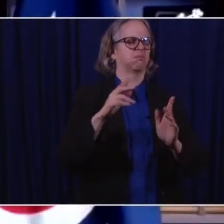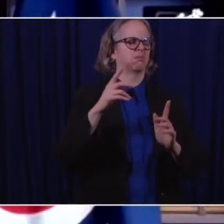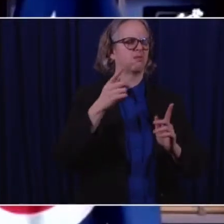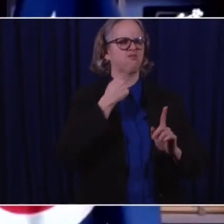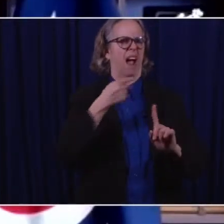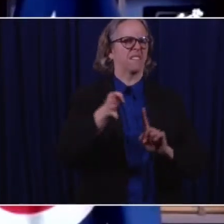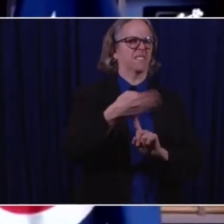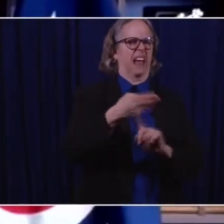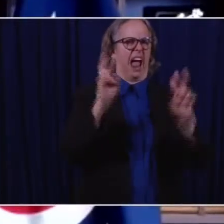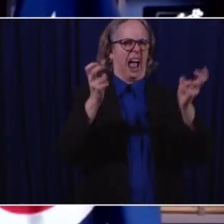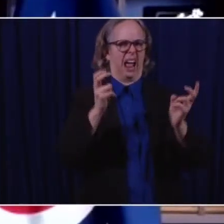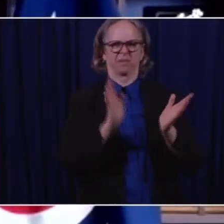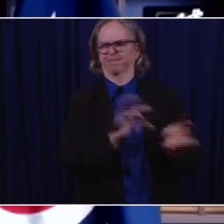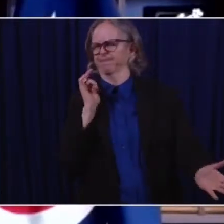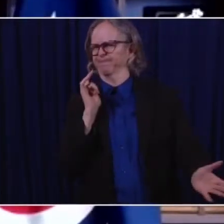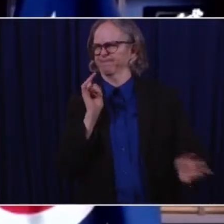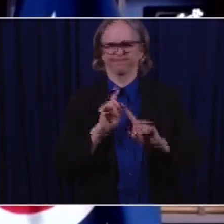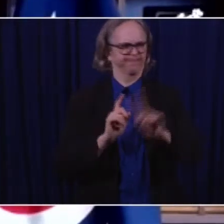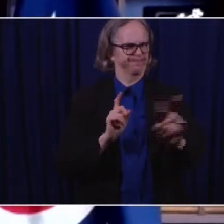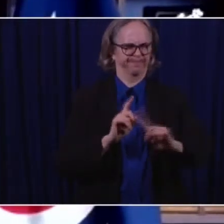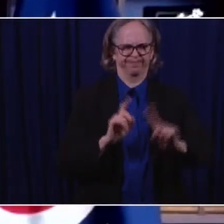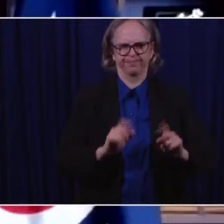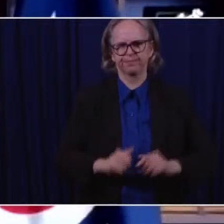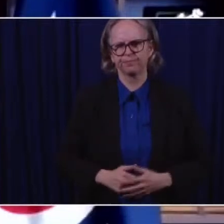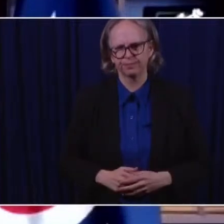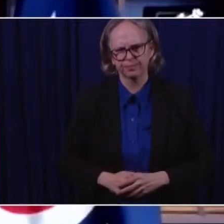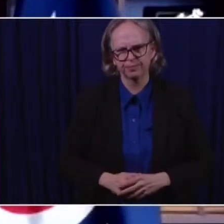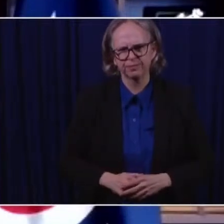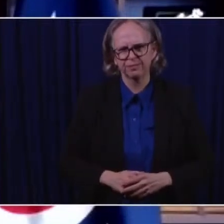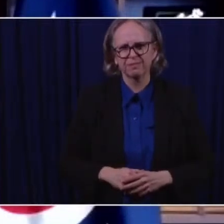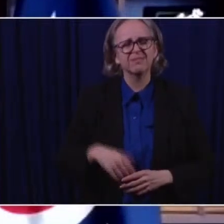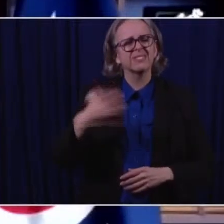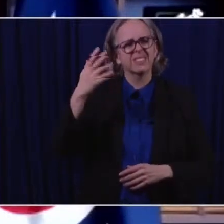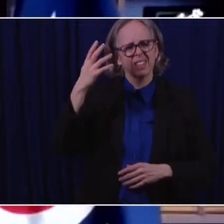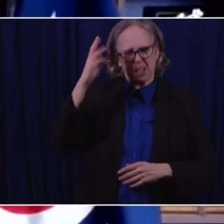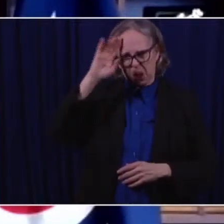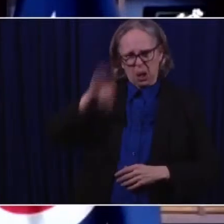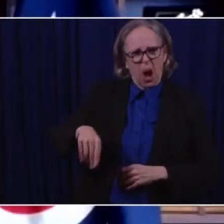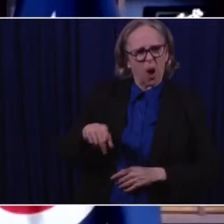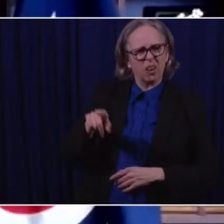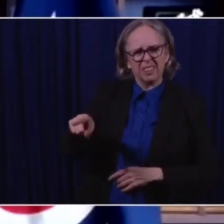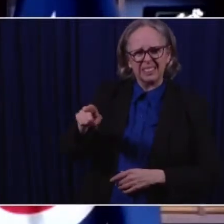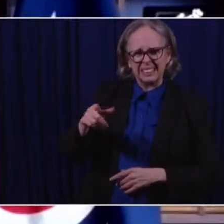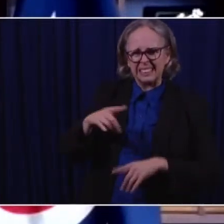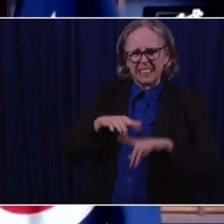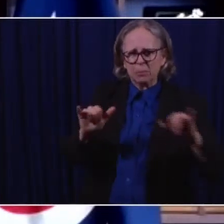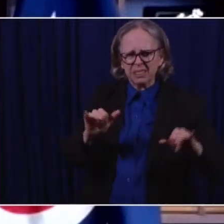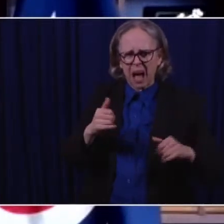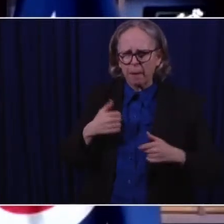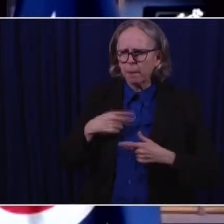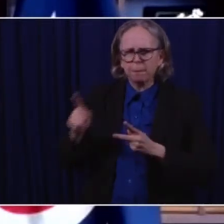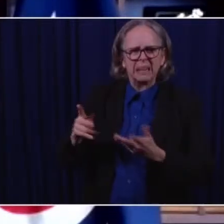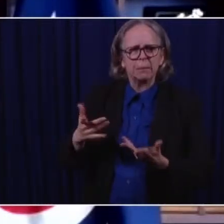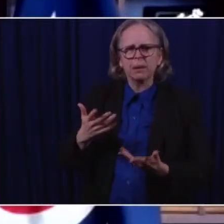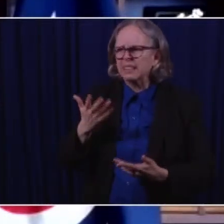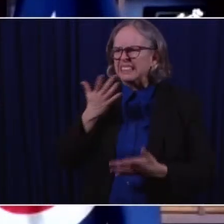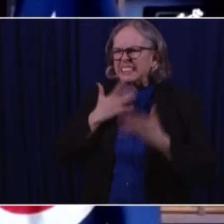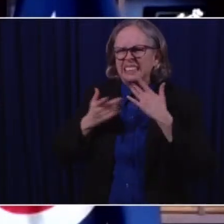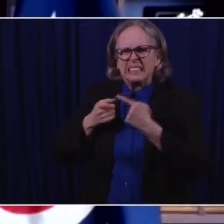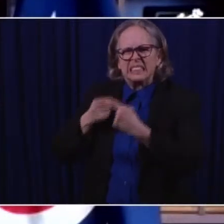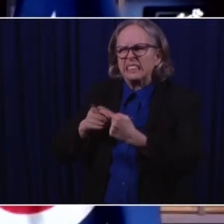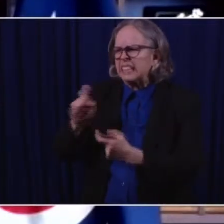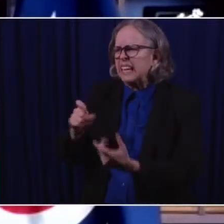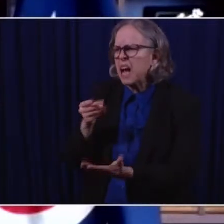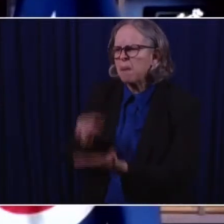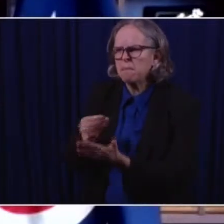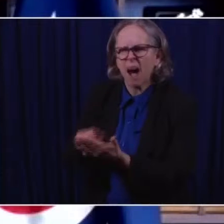also recognizes that there are a lot of people who are struggling, who need this money. And they will get, if